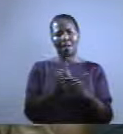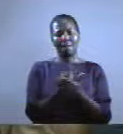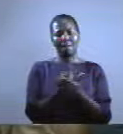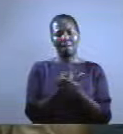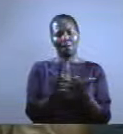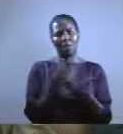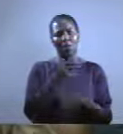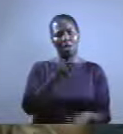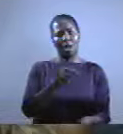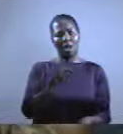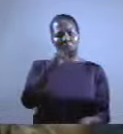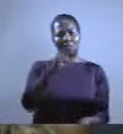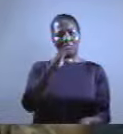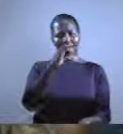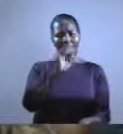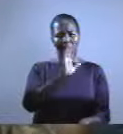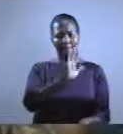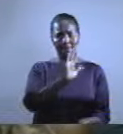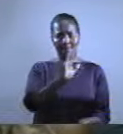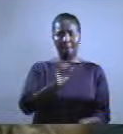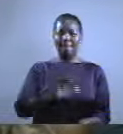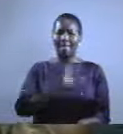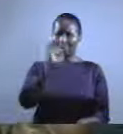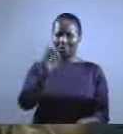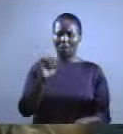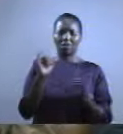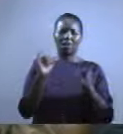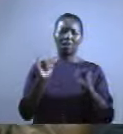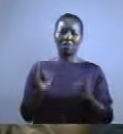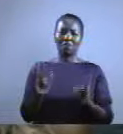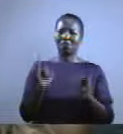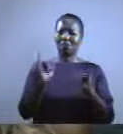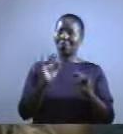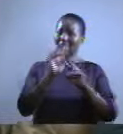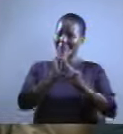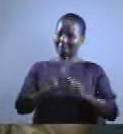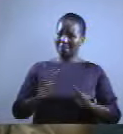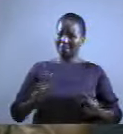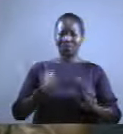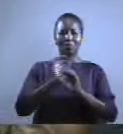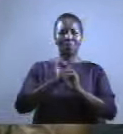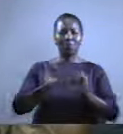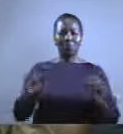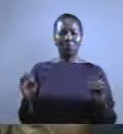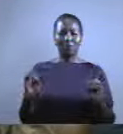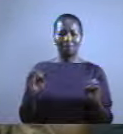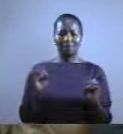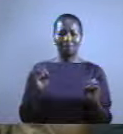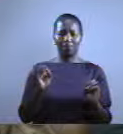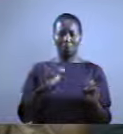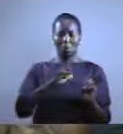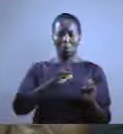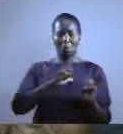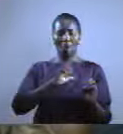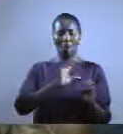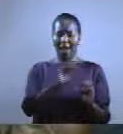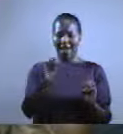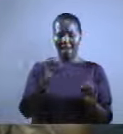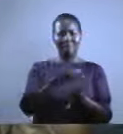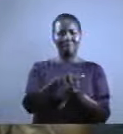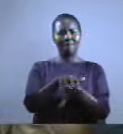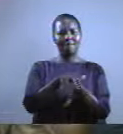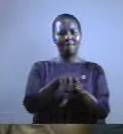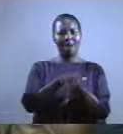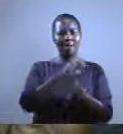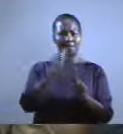Cape. We are a troubled nation, any way you look at this. The fact that there are possibly many farm murders that